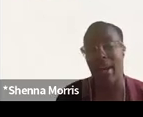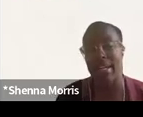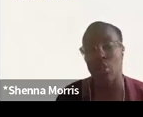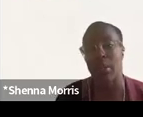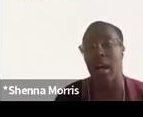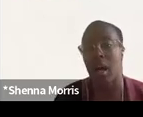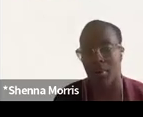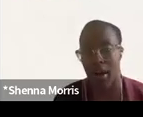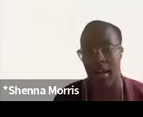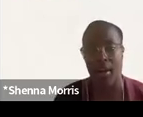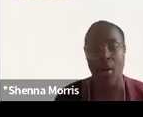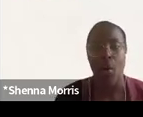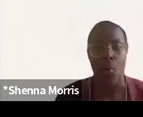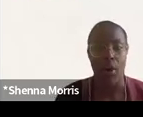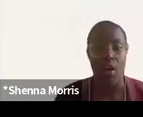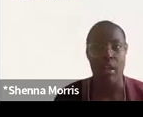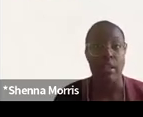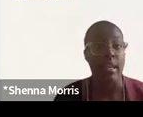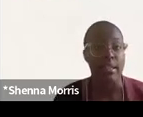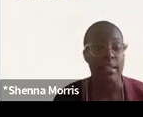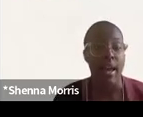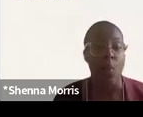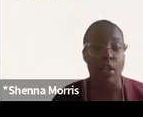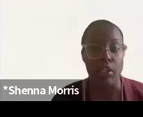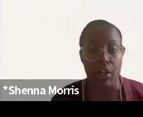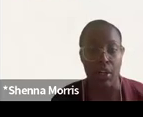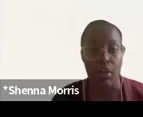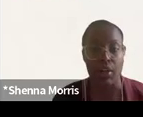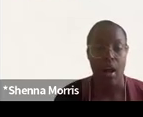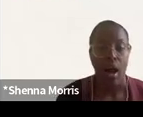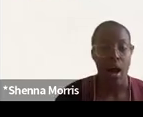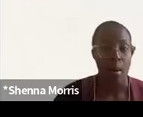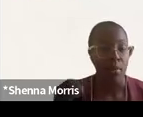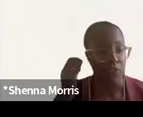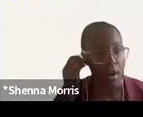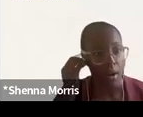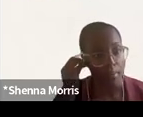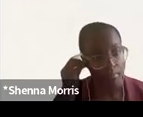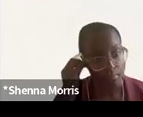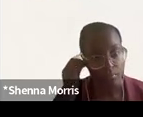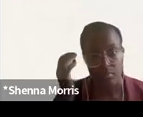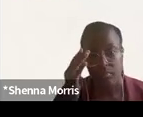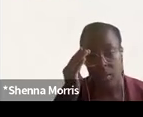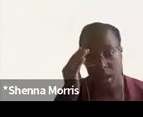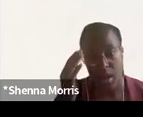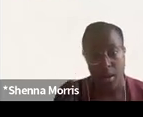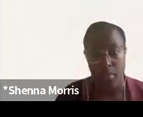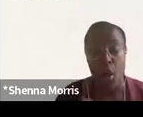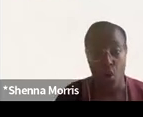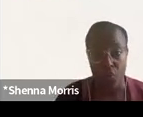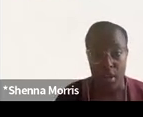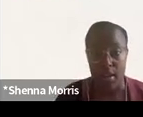how they may need to be upgraded. What are the lessons that we learn from